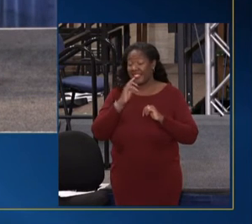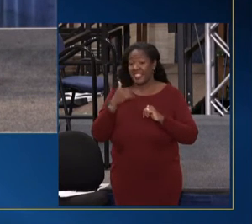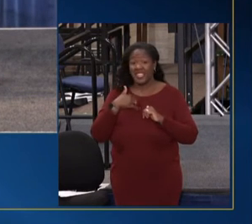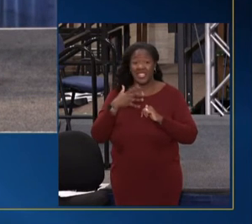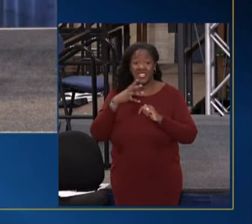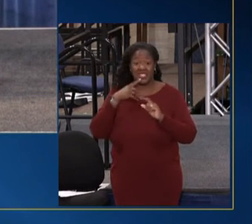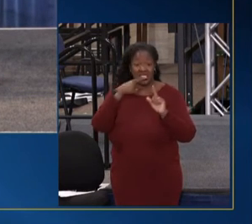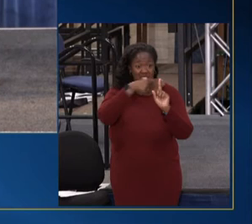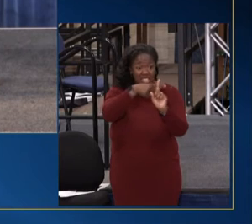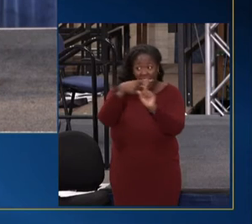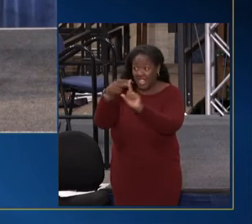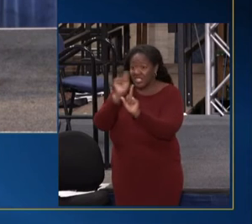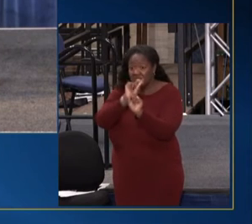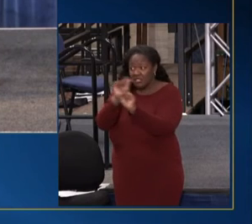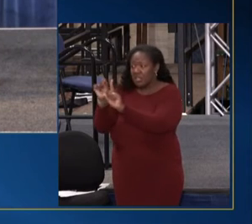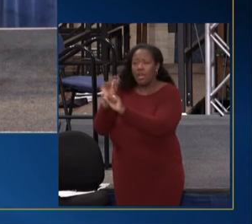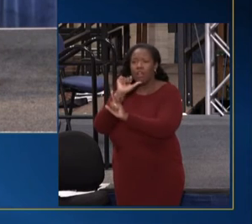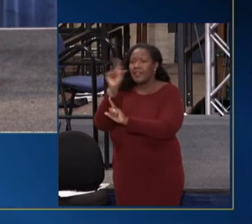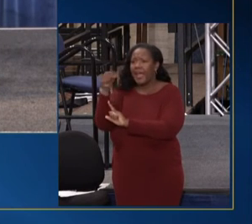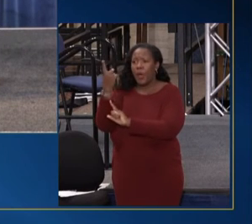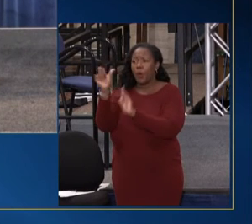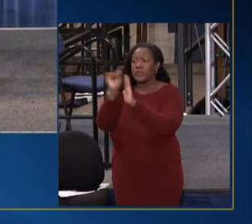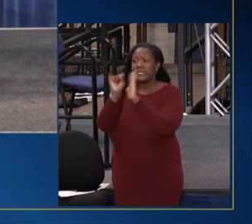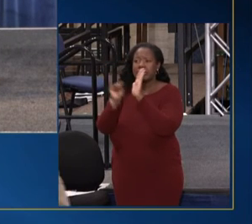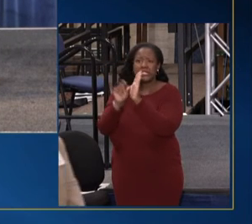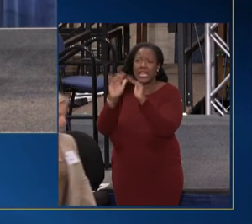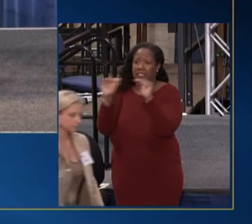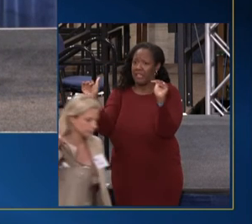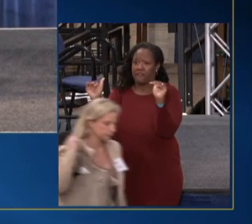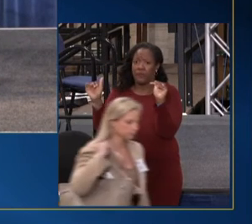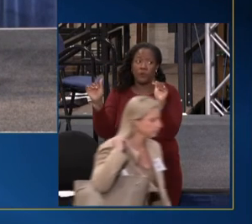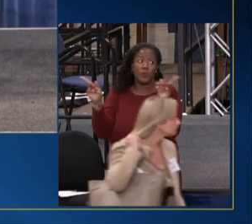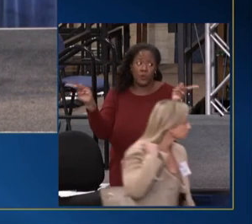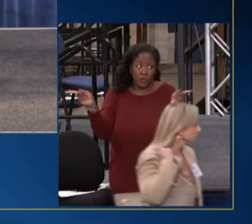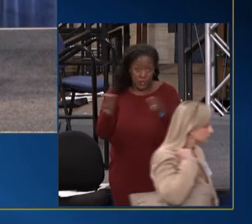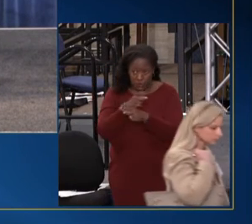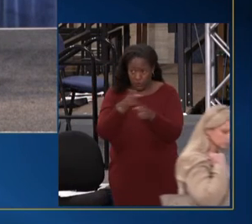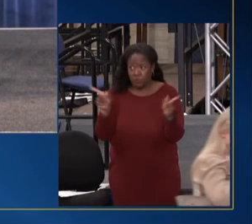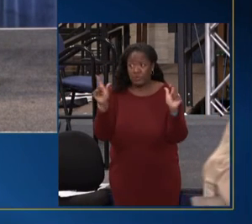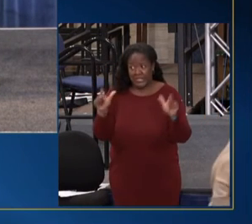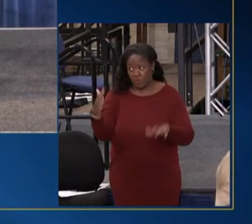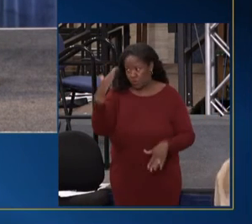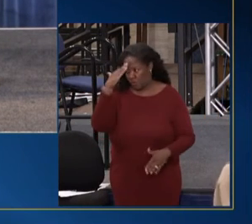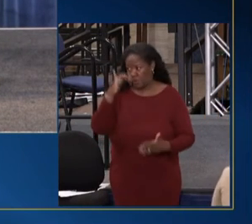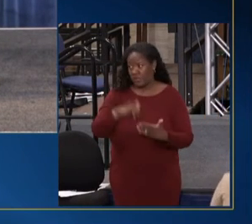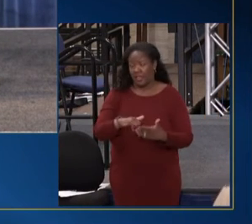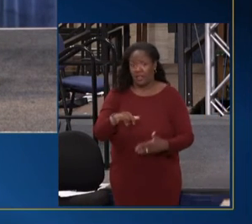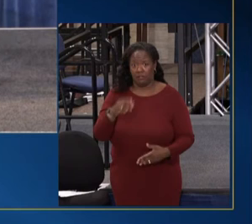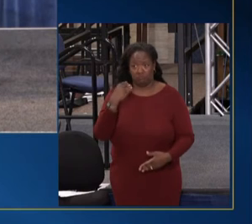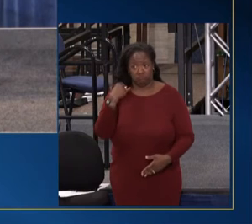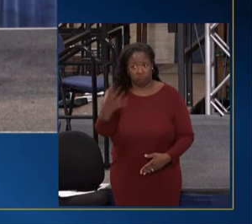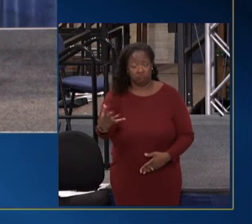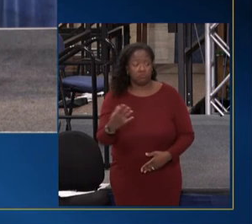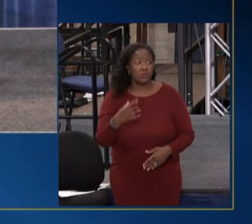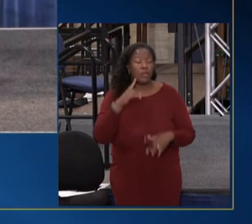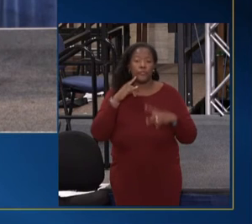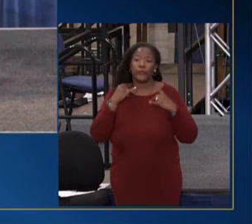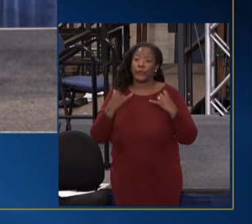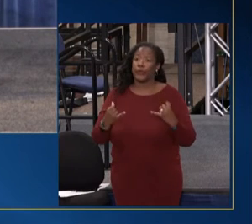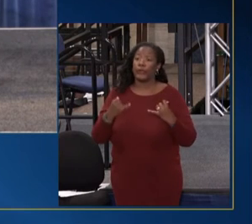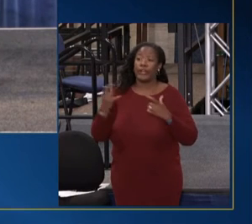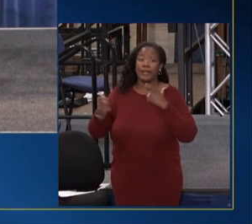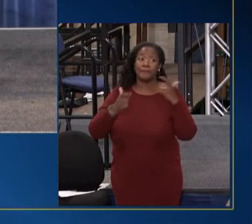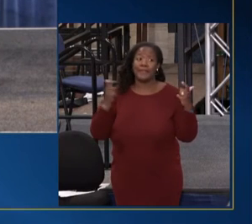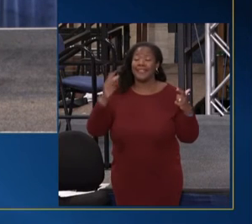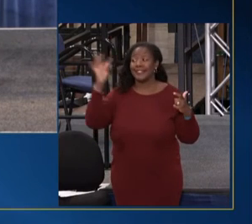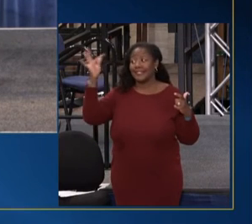not just happening on the state level now, and I think this is something this room needs to be so aware of, right? Our current biggest federal